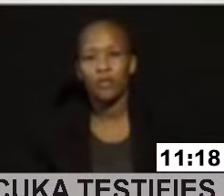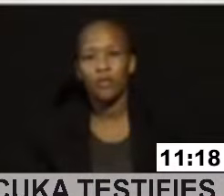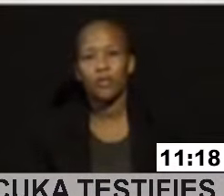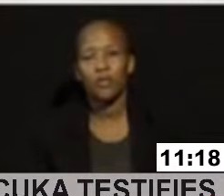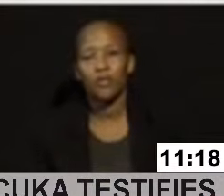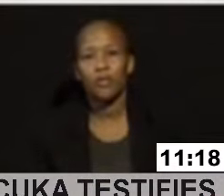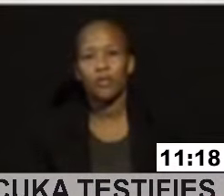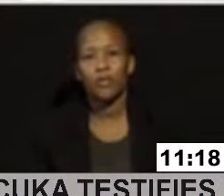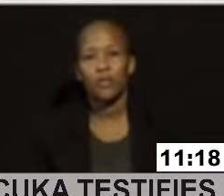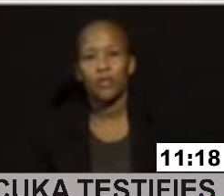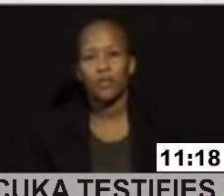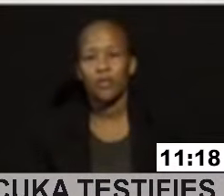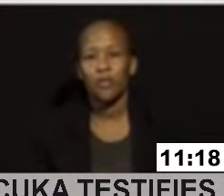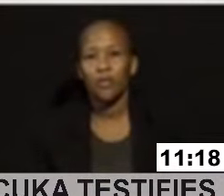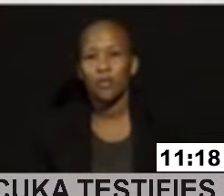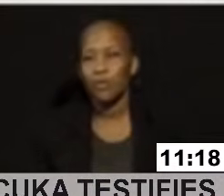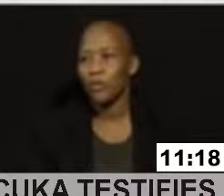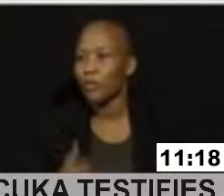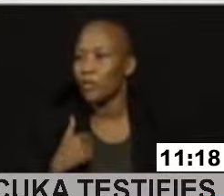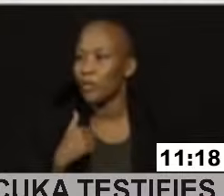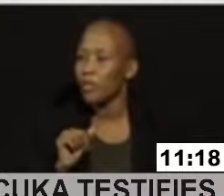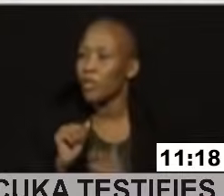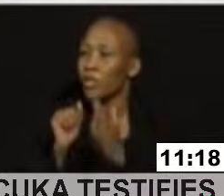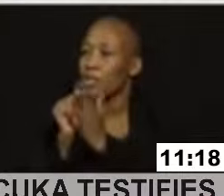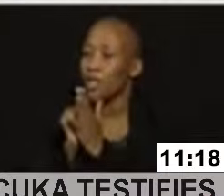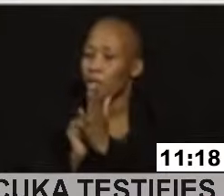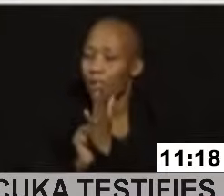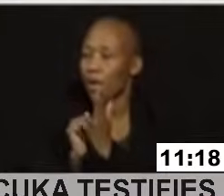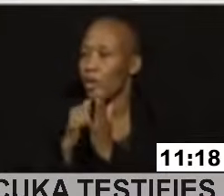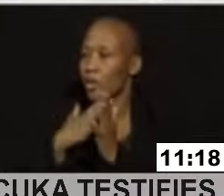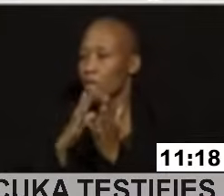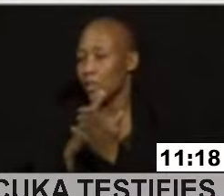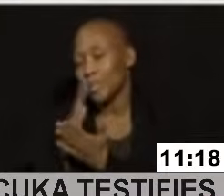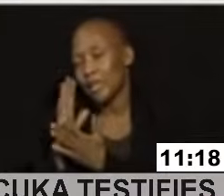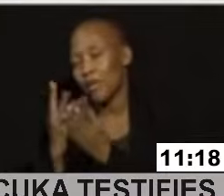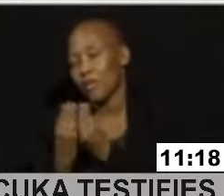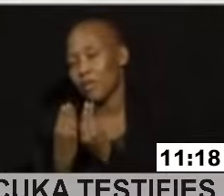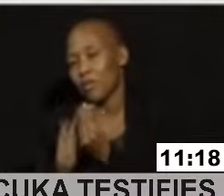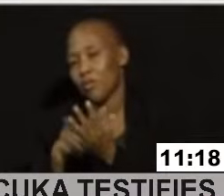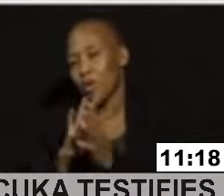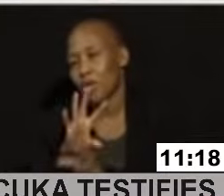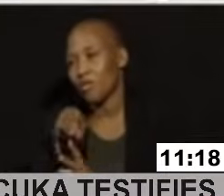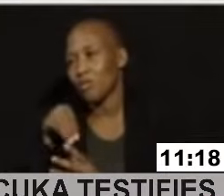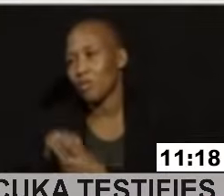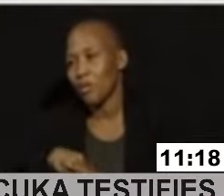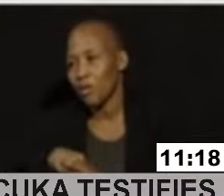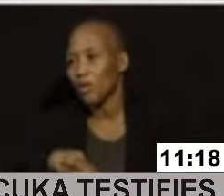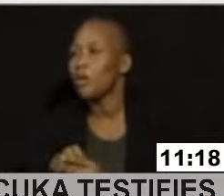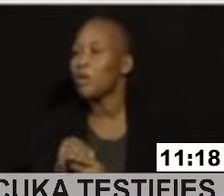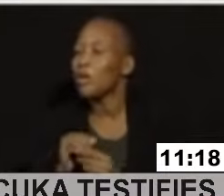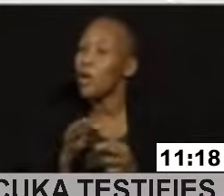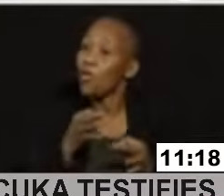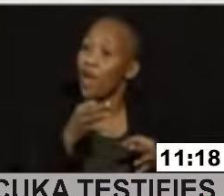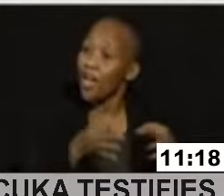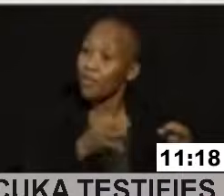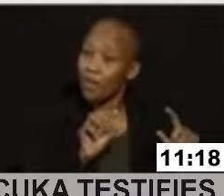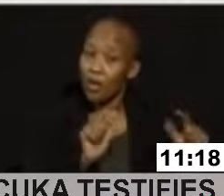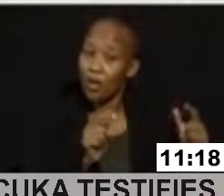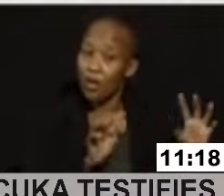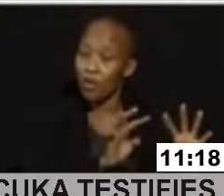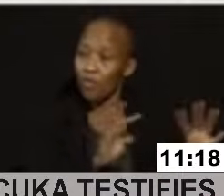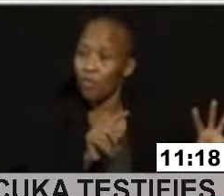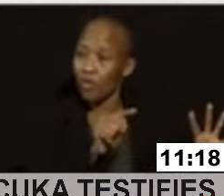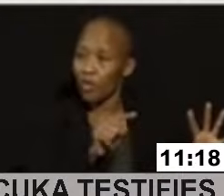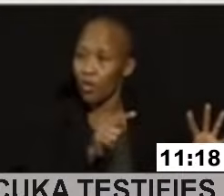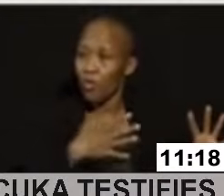wanted to include some of this background in the statement, and can you just explain to the Commission the reason why you wanted to